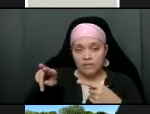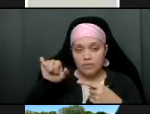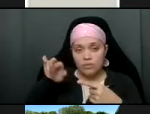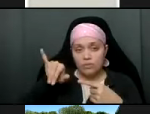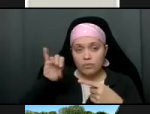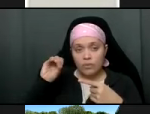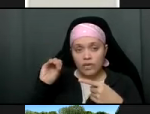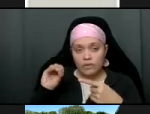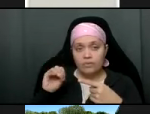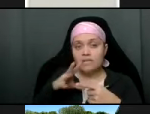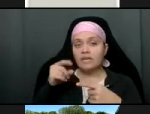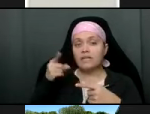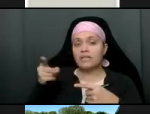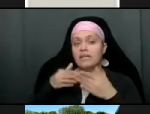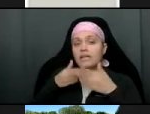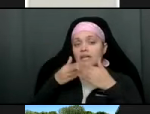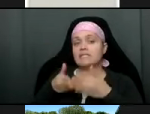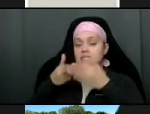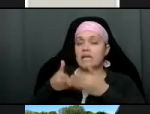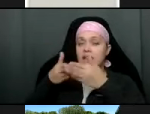And they sailed along.